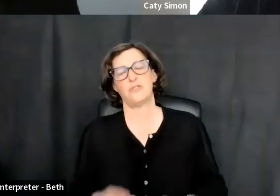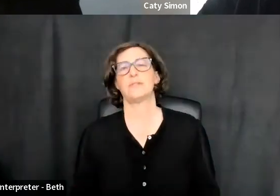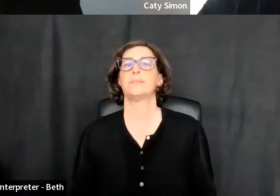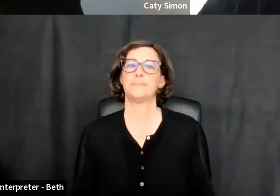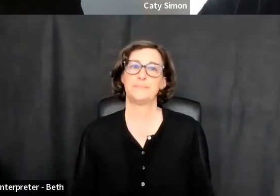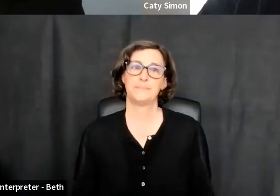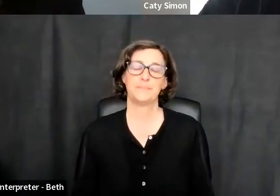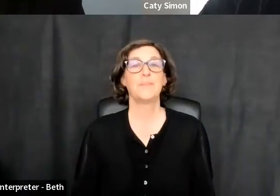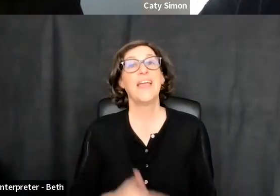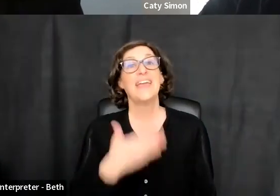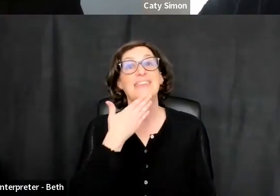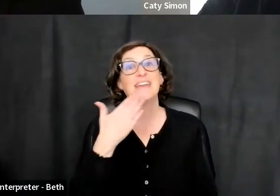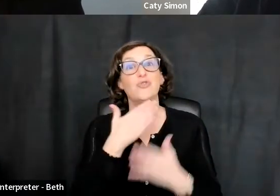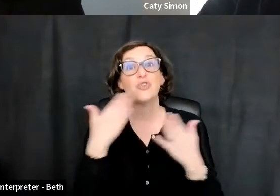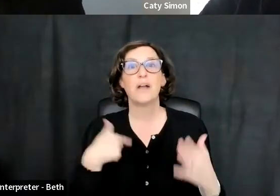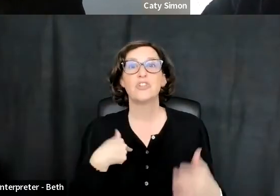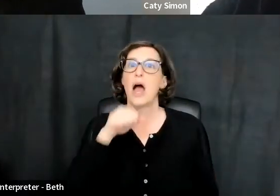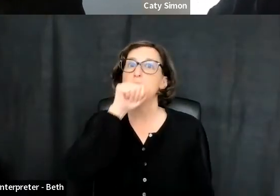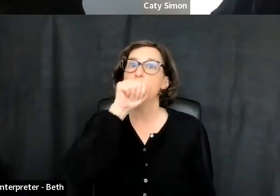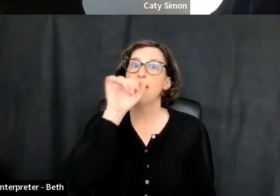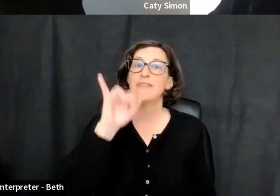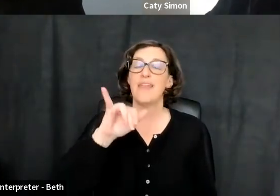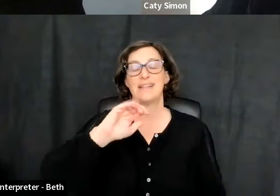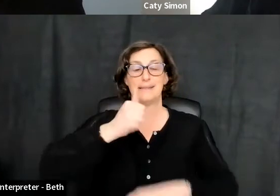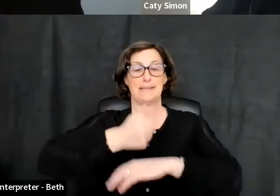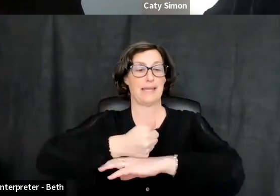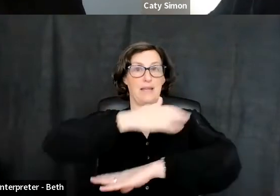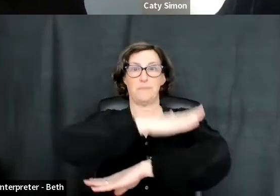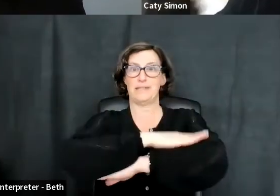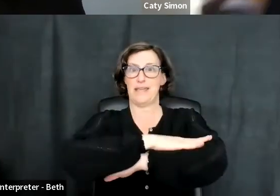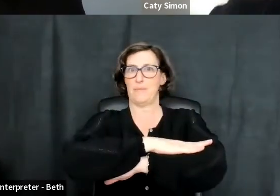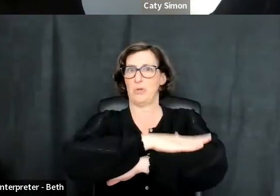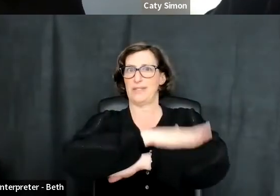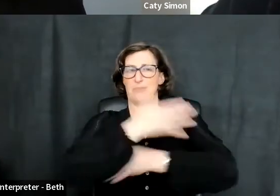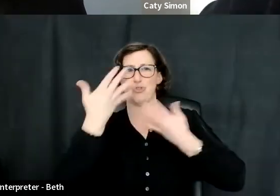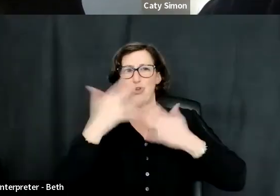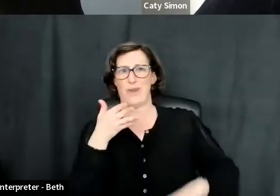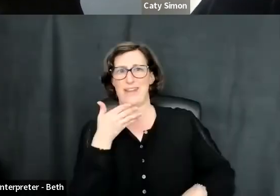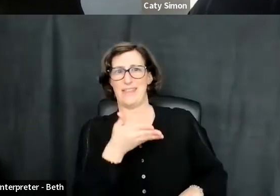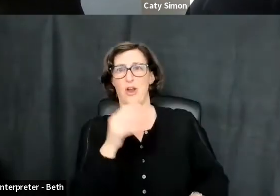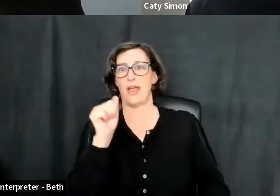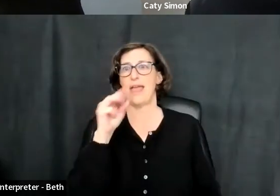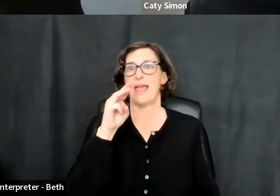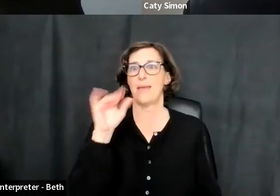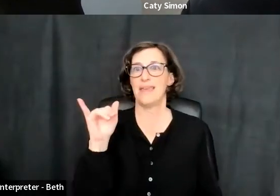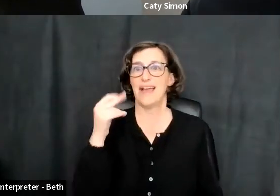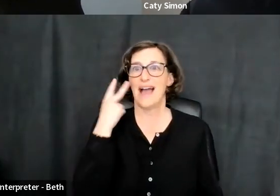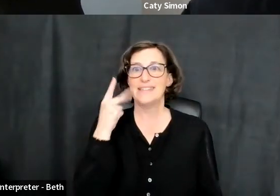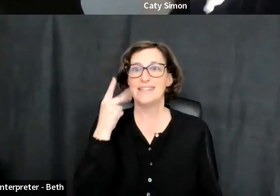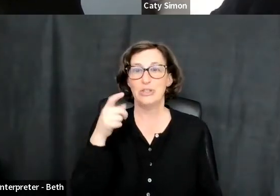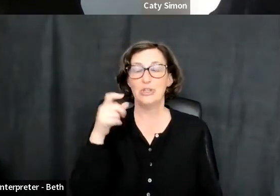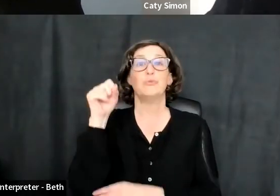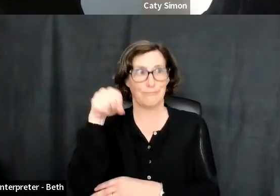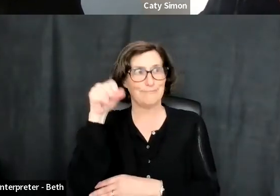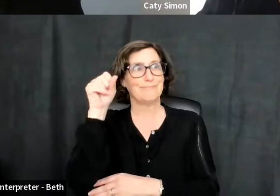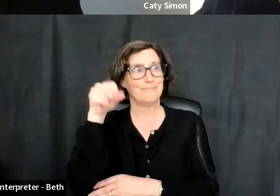Thank you so much, Caty. I love that setting of the table kind of analogy. And Amy, I see you nodding your head, and I'd love